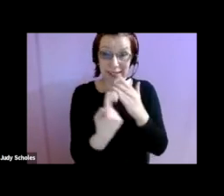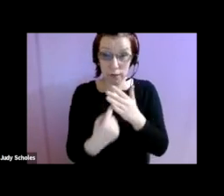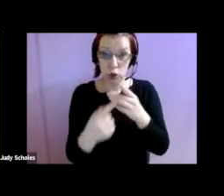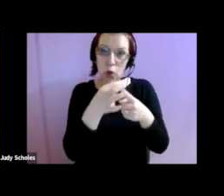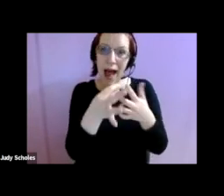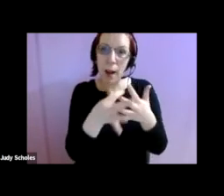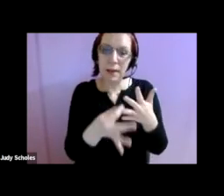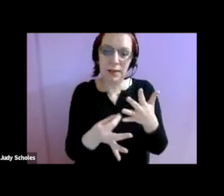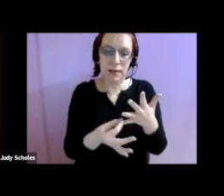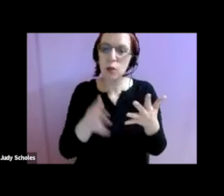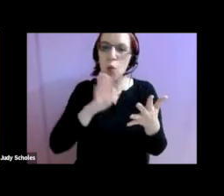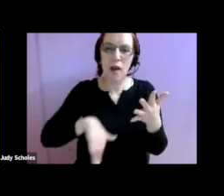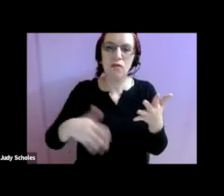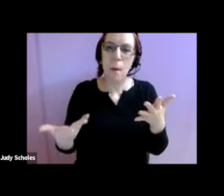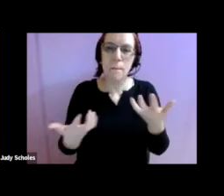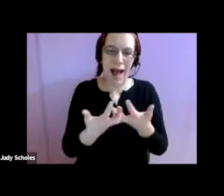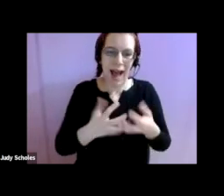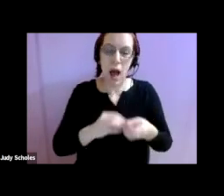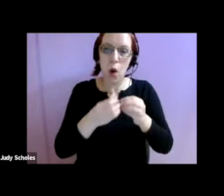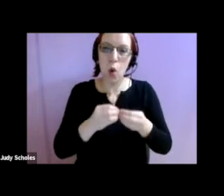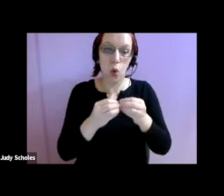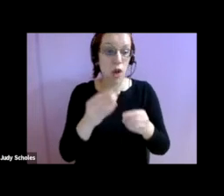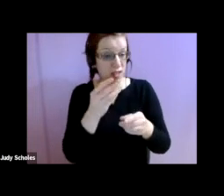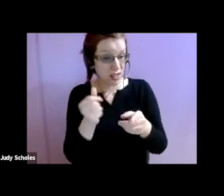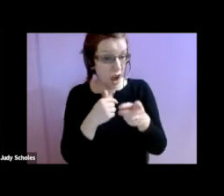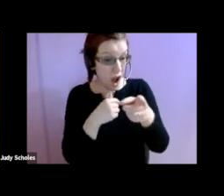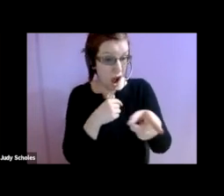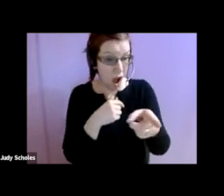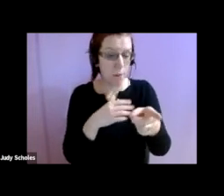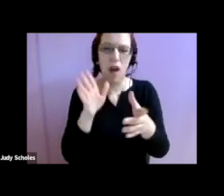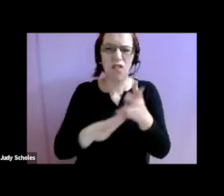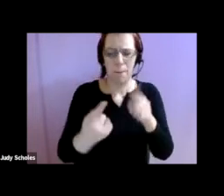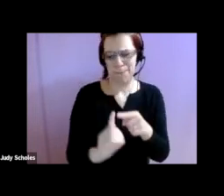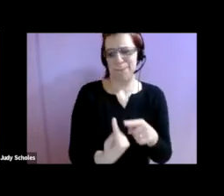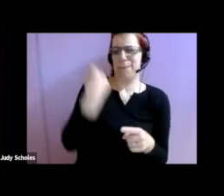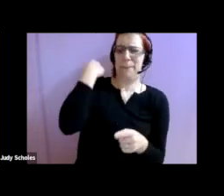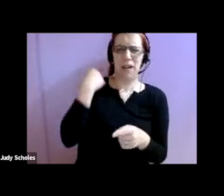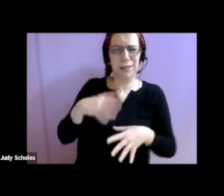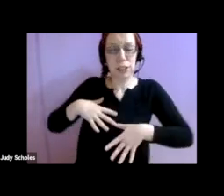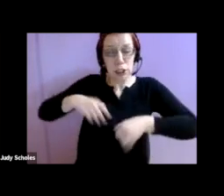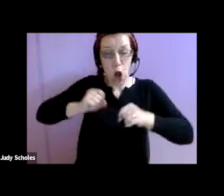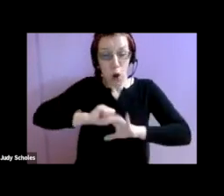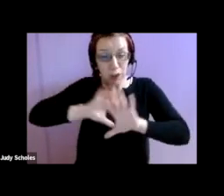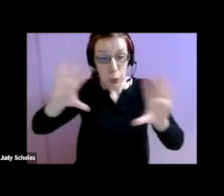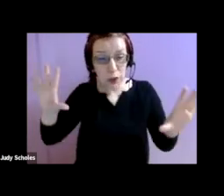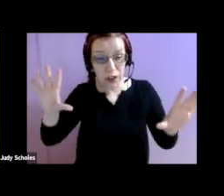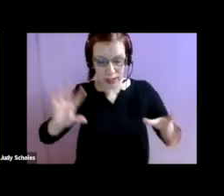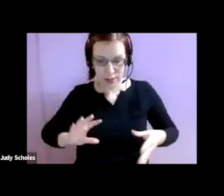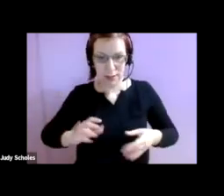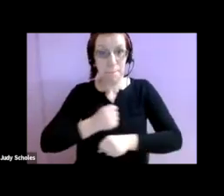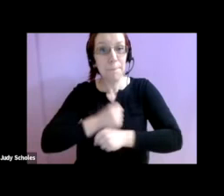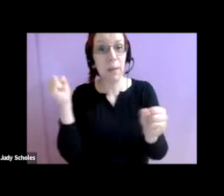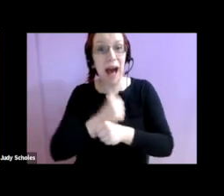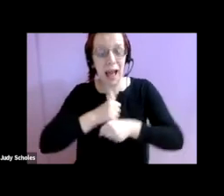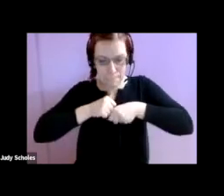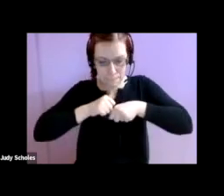are being produced. And we see some of them, again, are produced very early in the universe, in Big Bang fusion. And